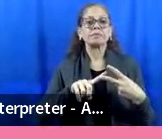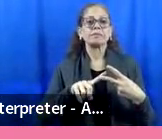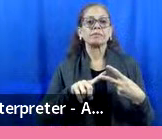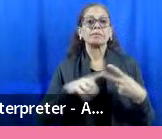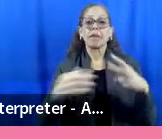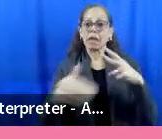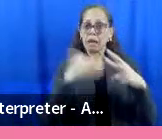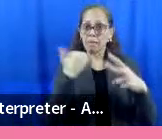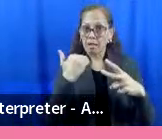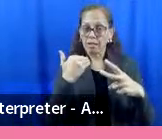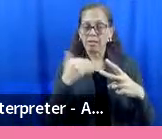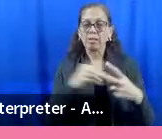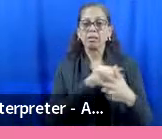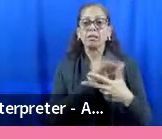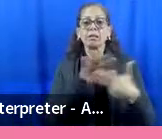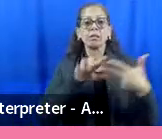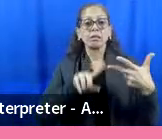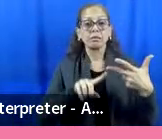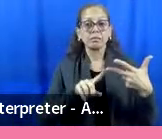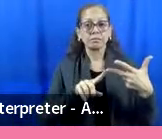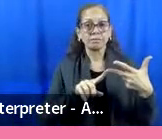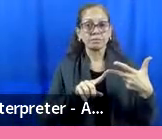by email,